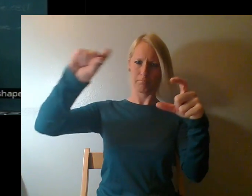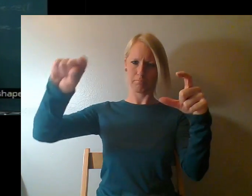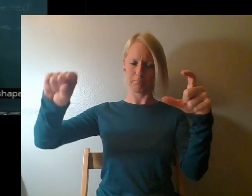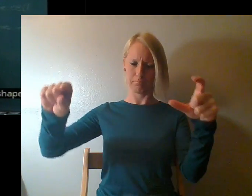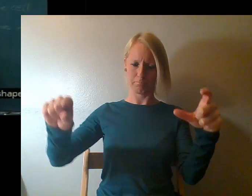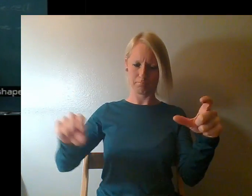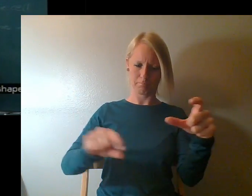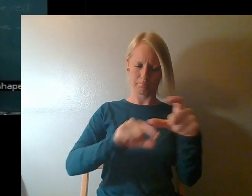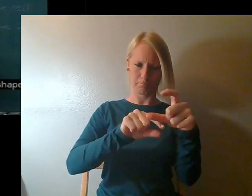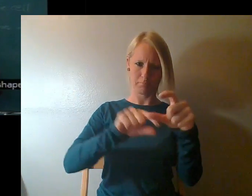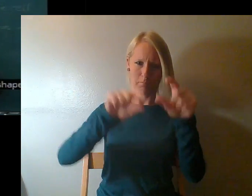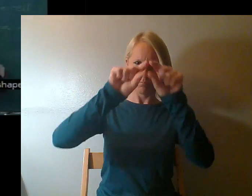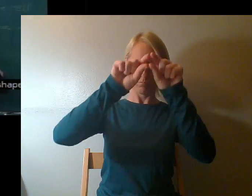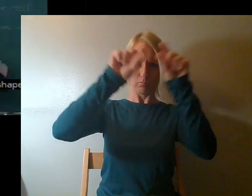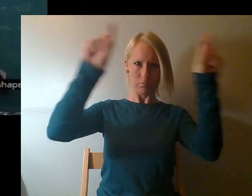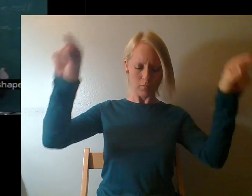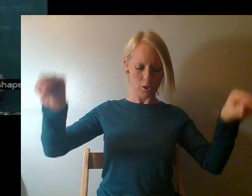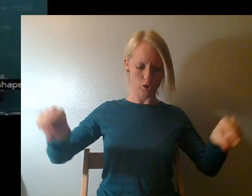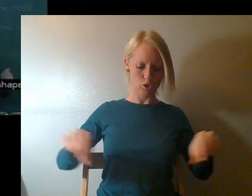Gives the cell